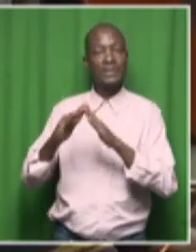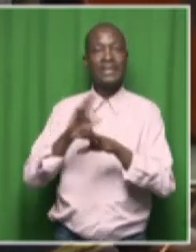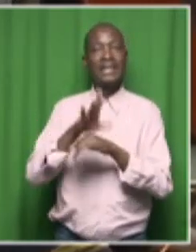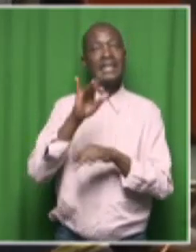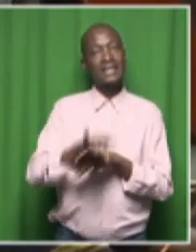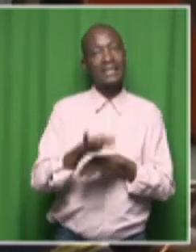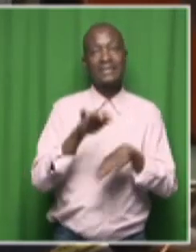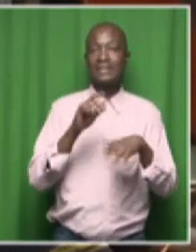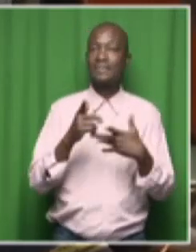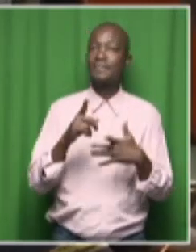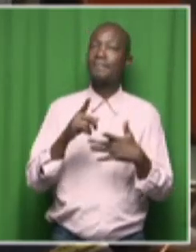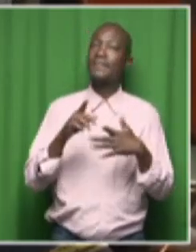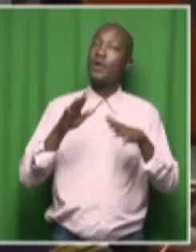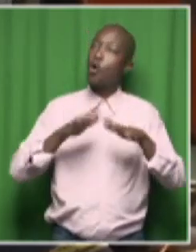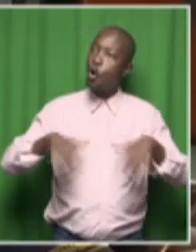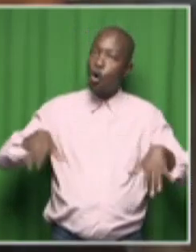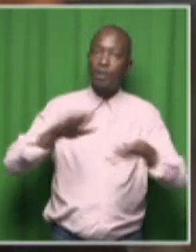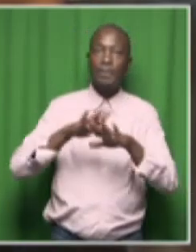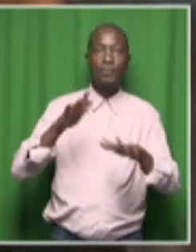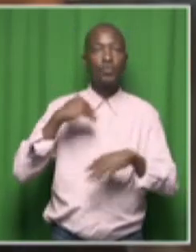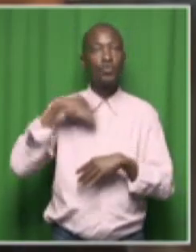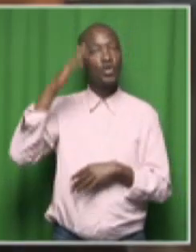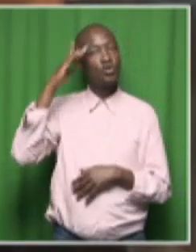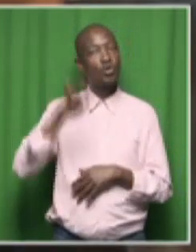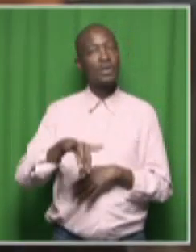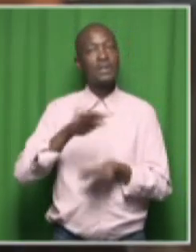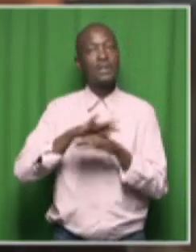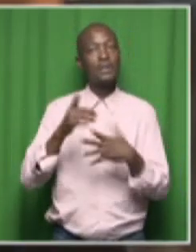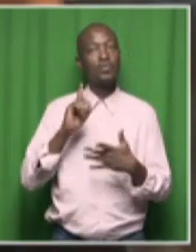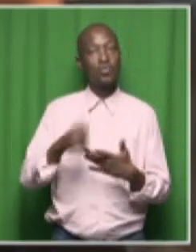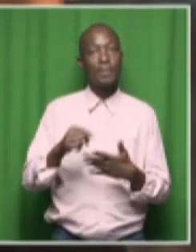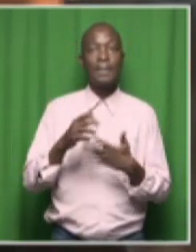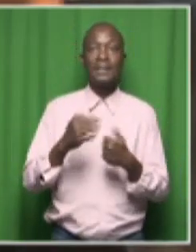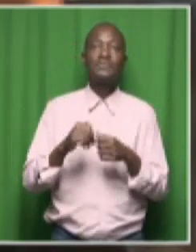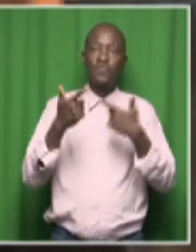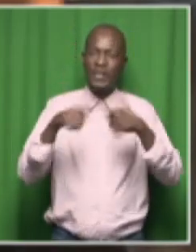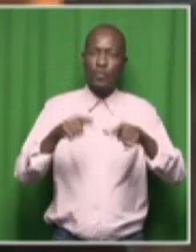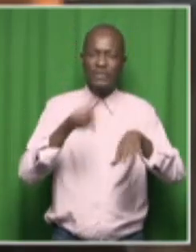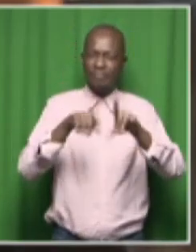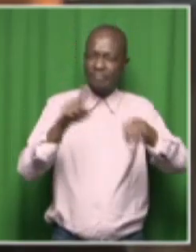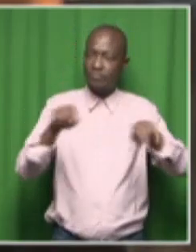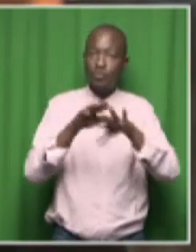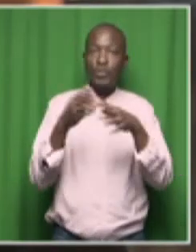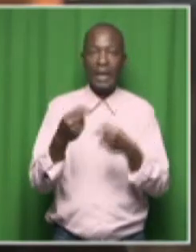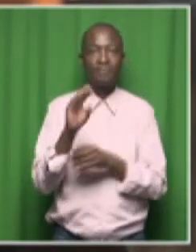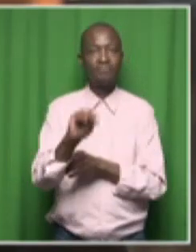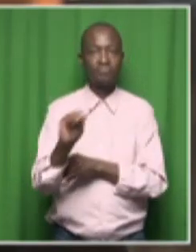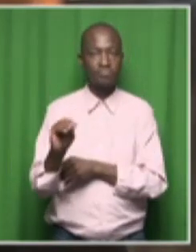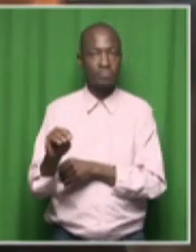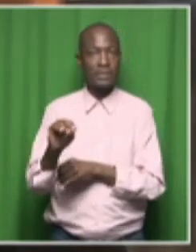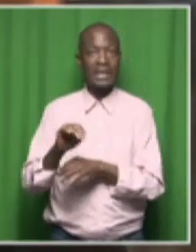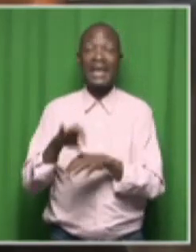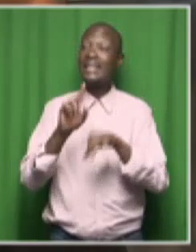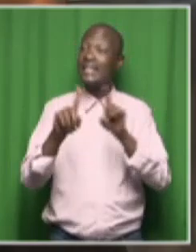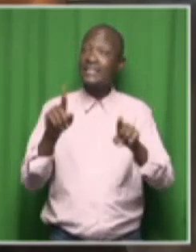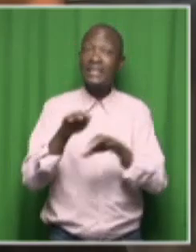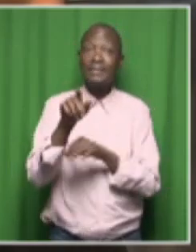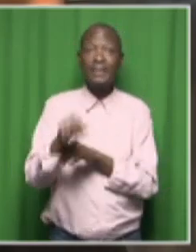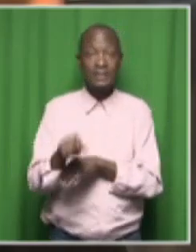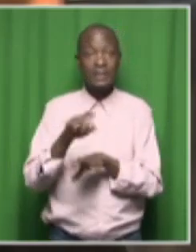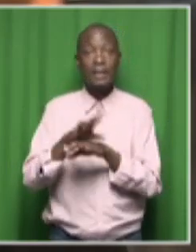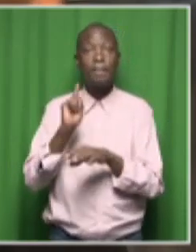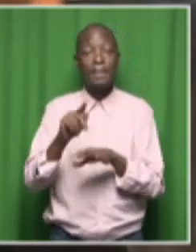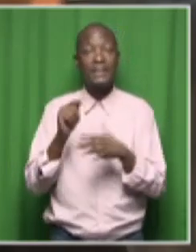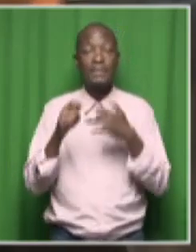every one will know that we've got this multilingual situation, and everyone in the society should be able to